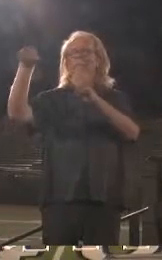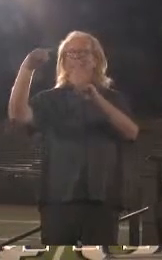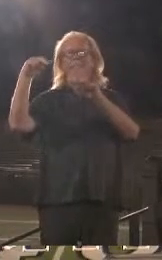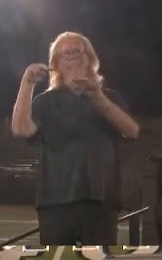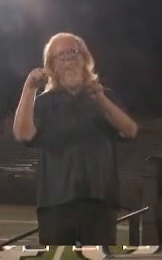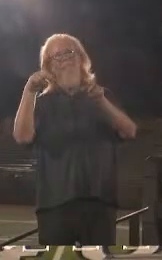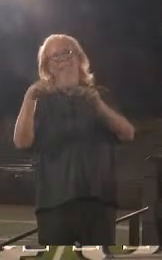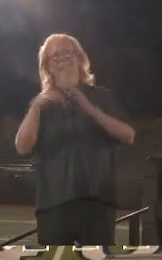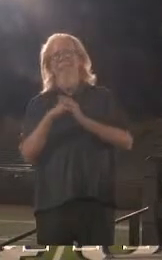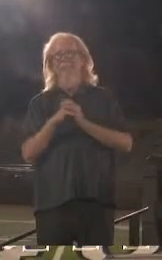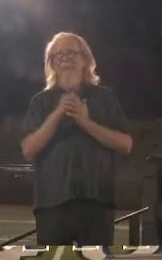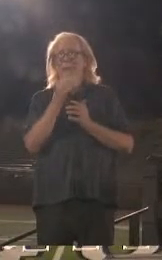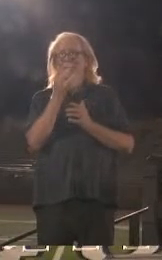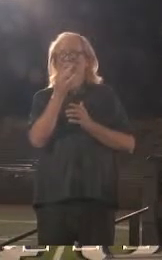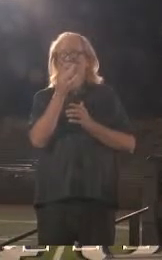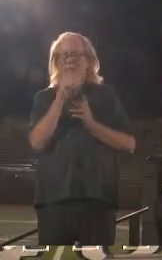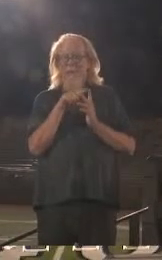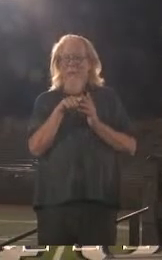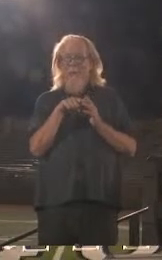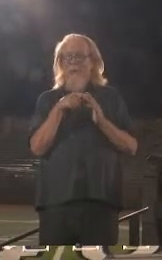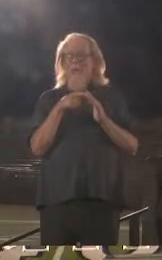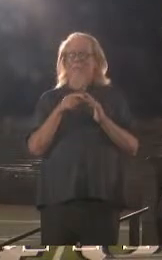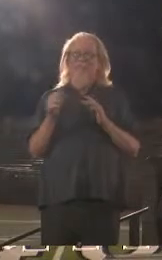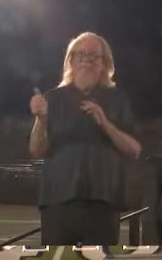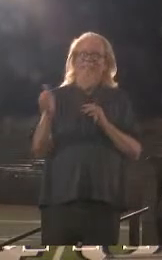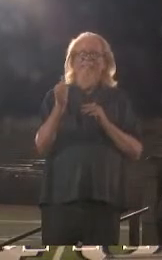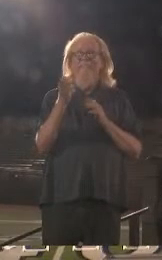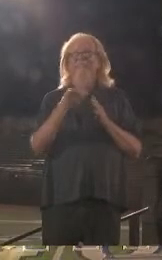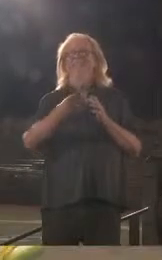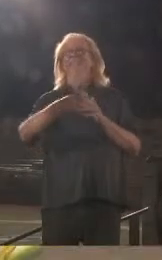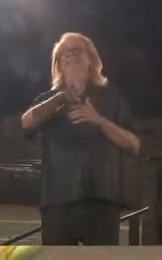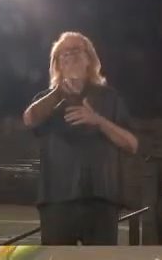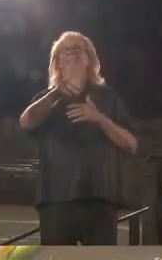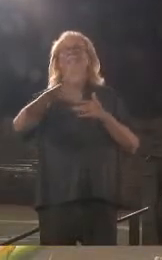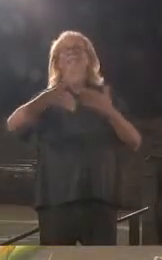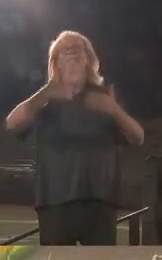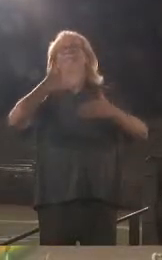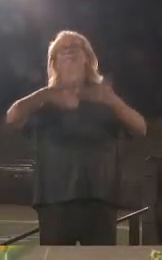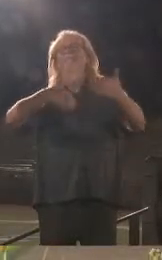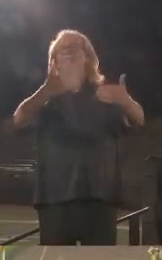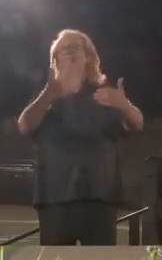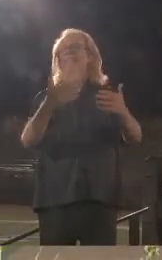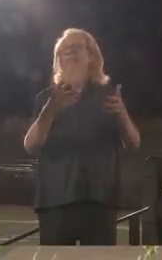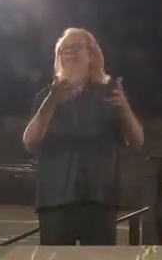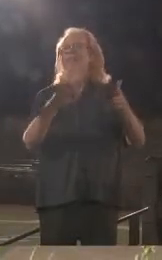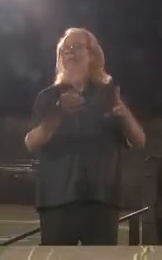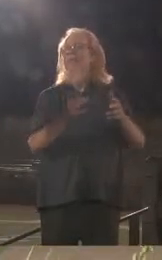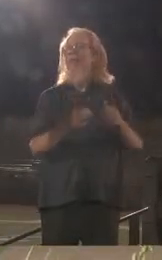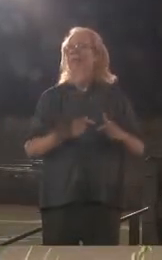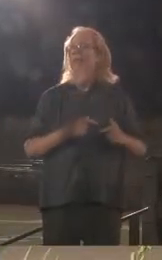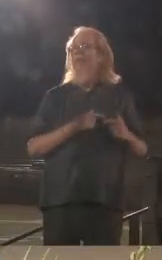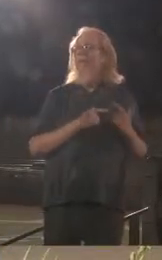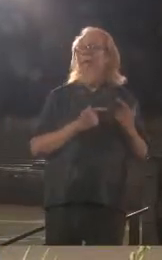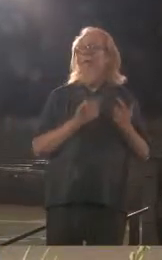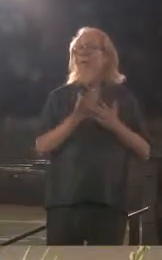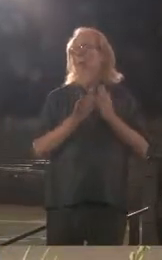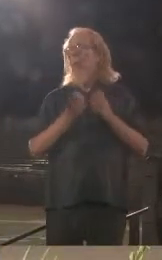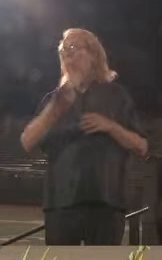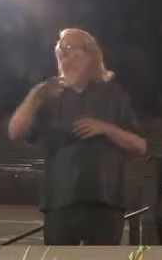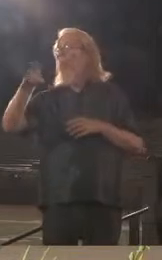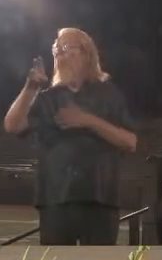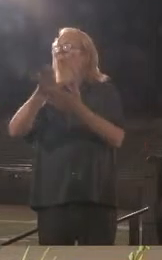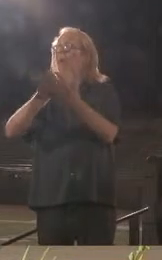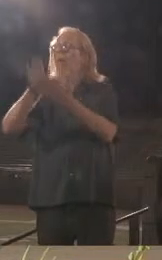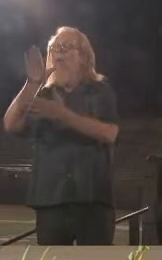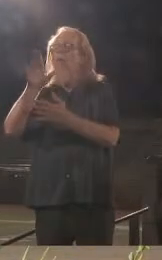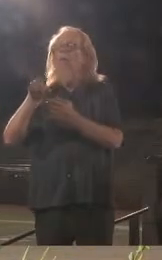are about to embark on your journey into the rest of your life. Some of you will go to college. Some of you will